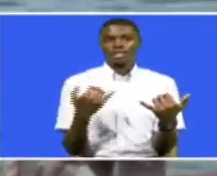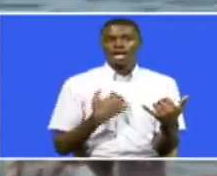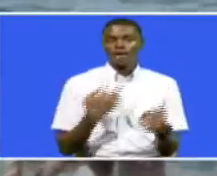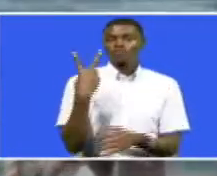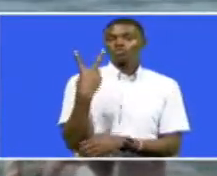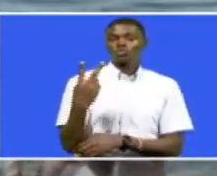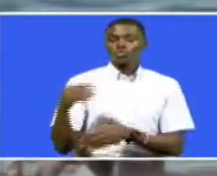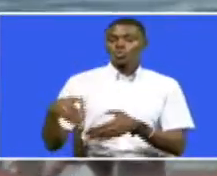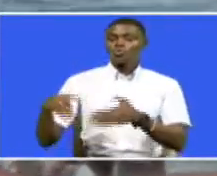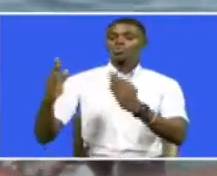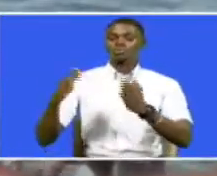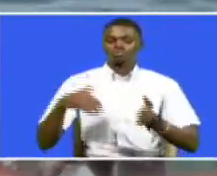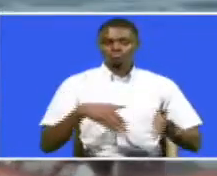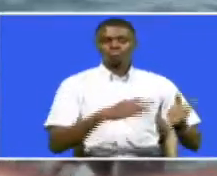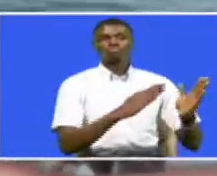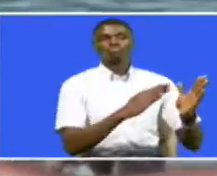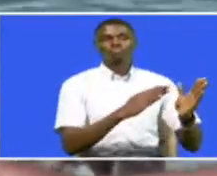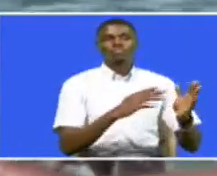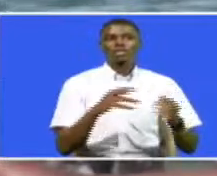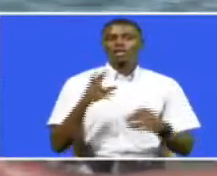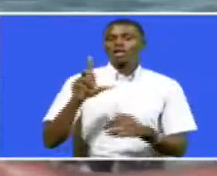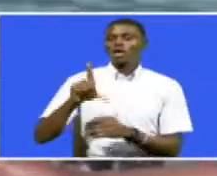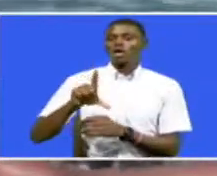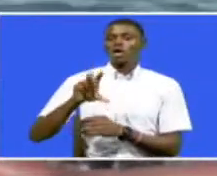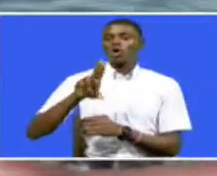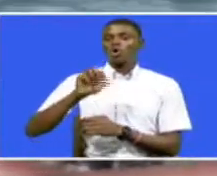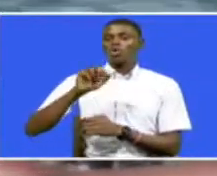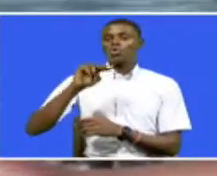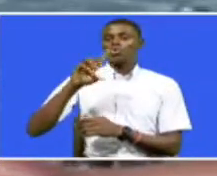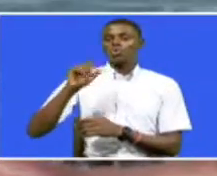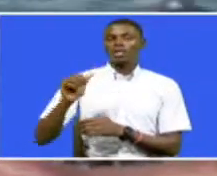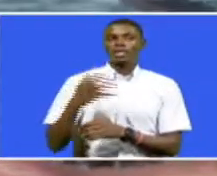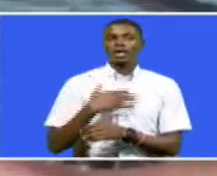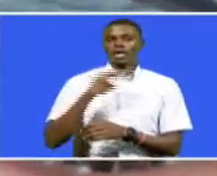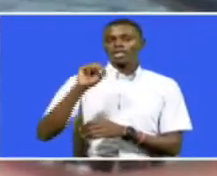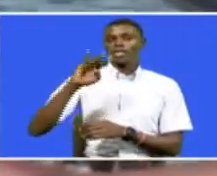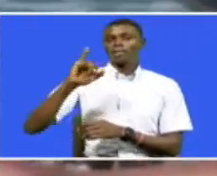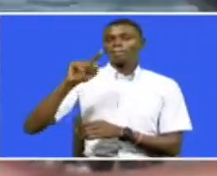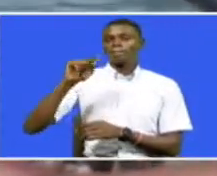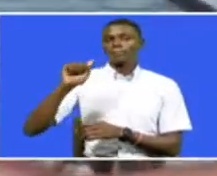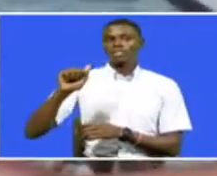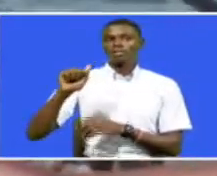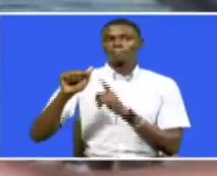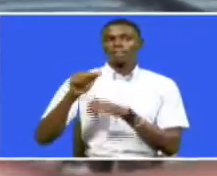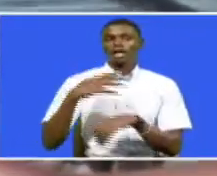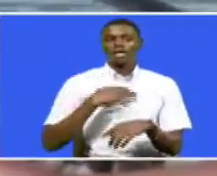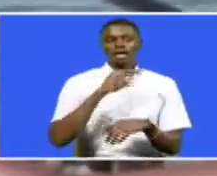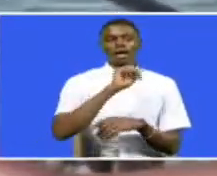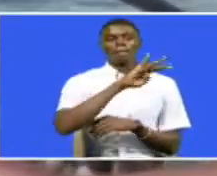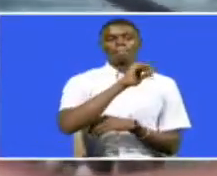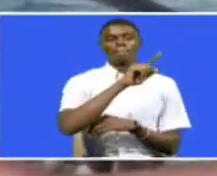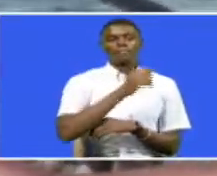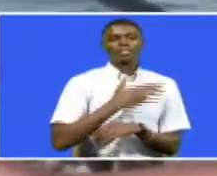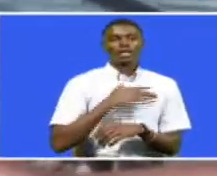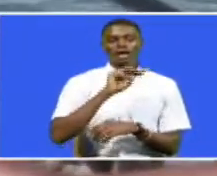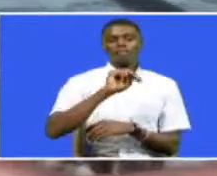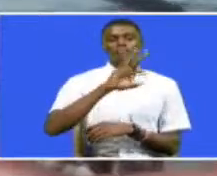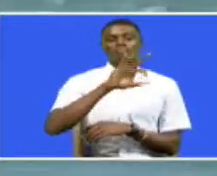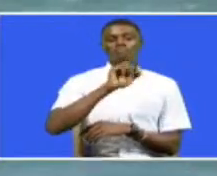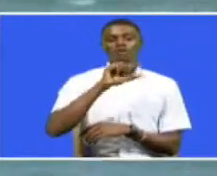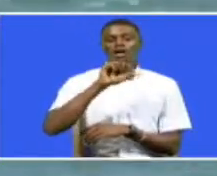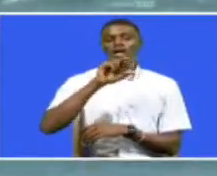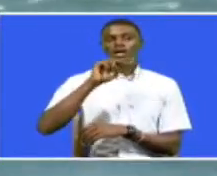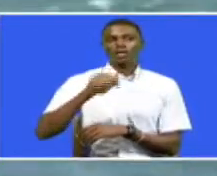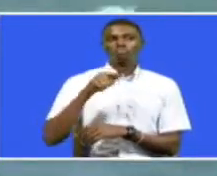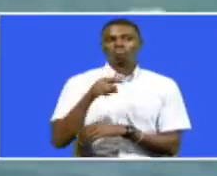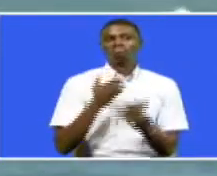routes, that is Luanda Kotieno Mbita and Mbita Mfangano. This route is